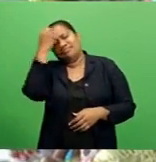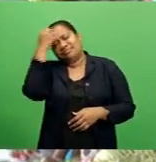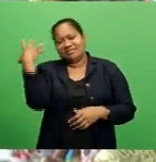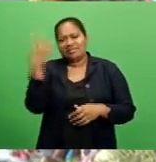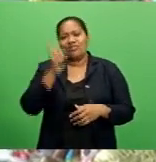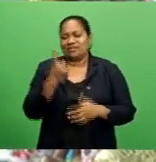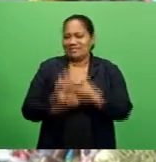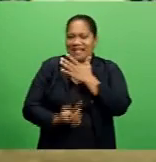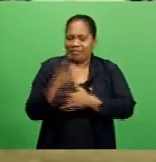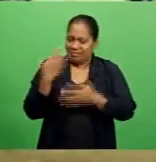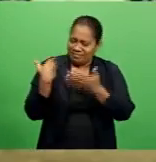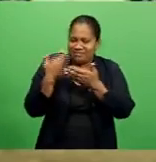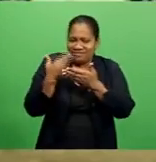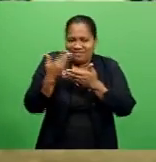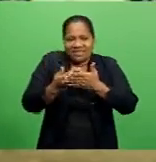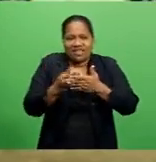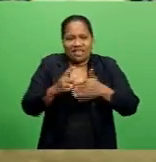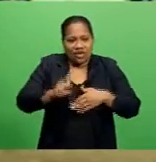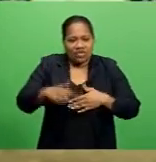to rebuild their lives.